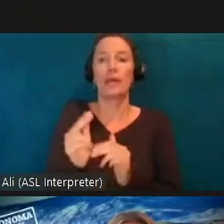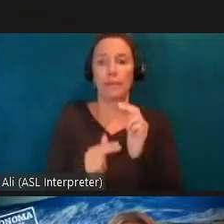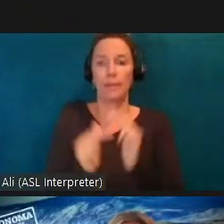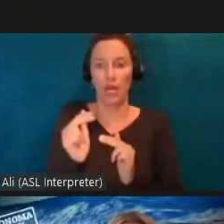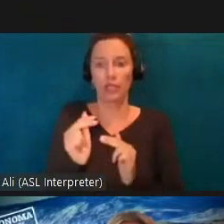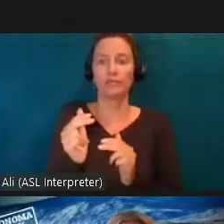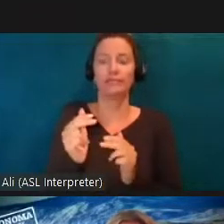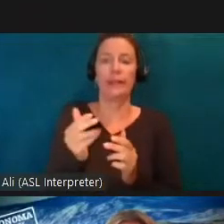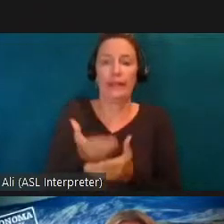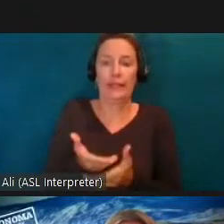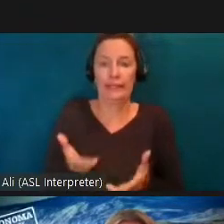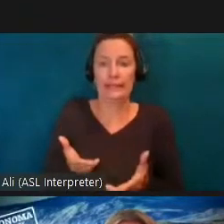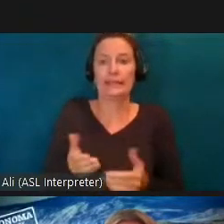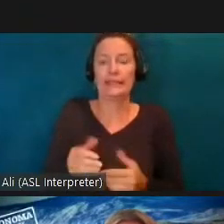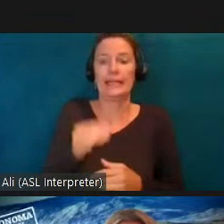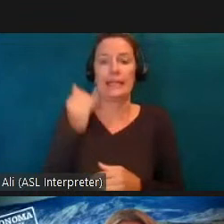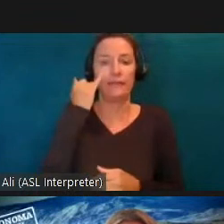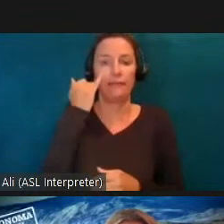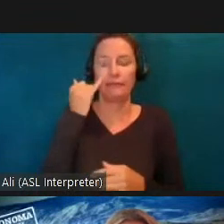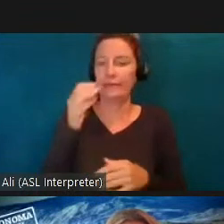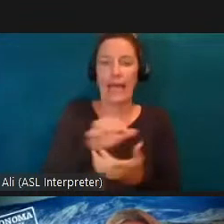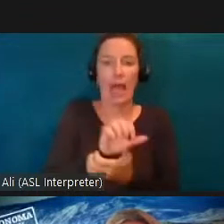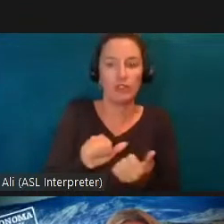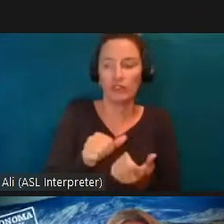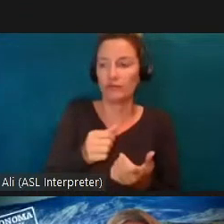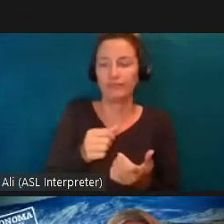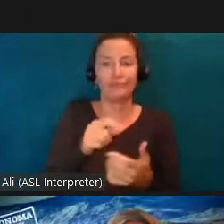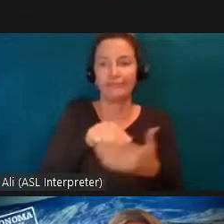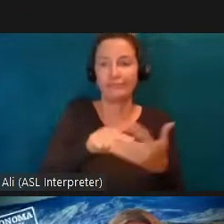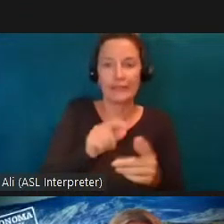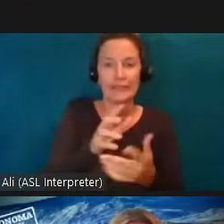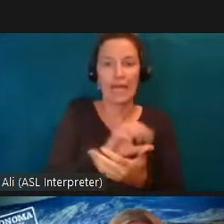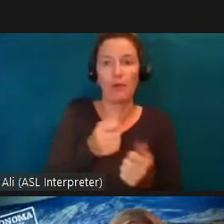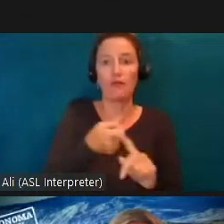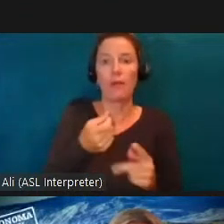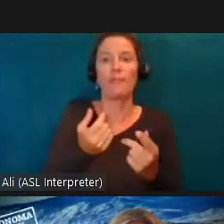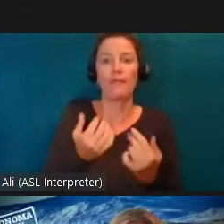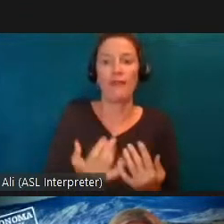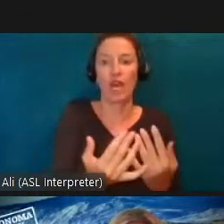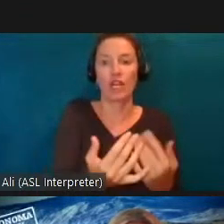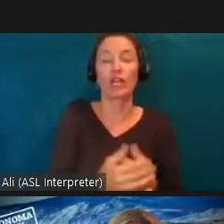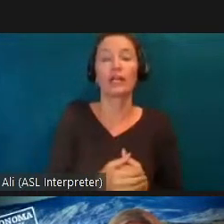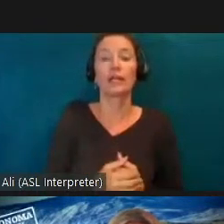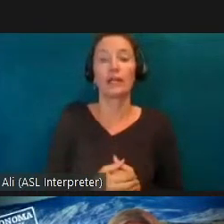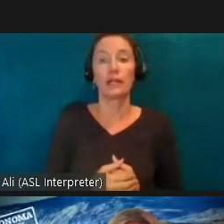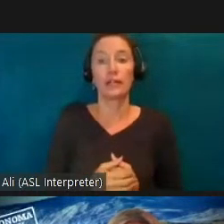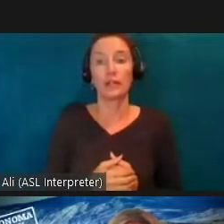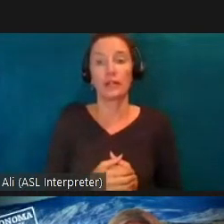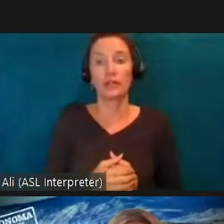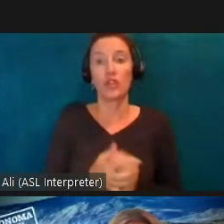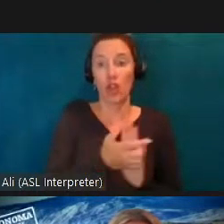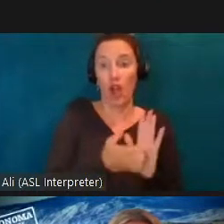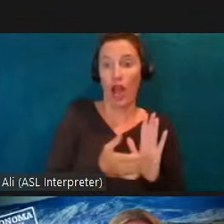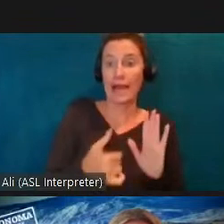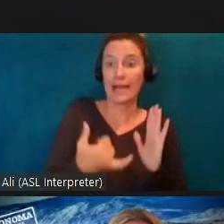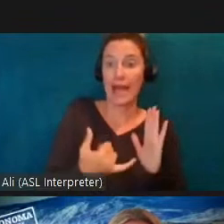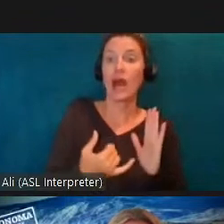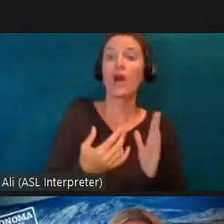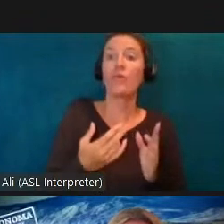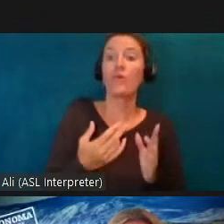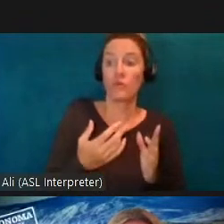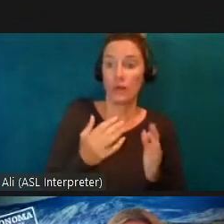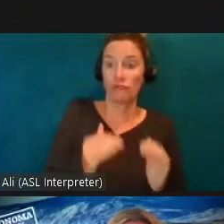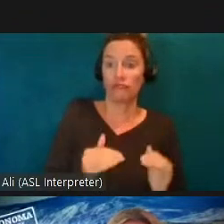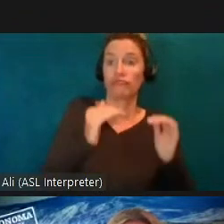repair infrastructure that was damaged by the fire. I have legislation to up that to